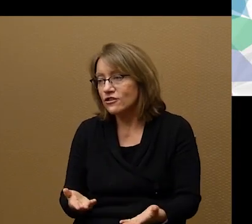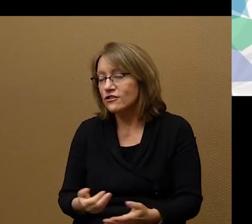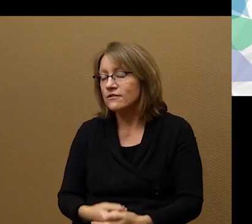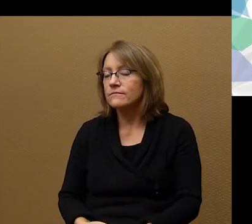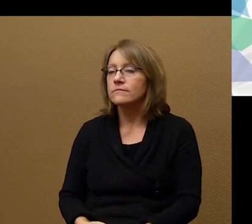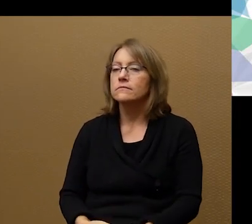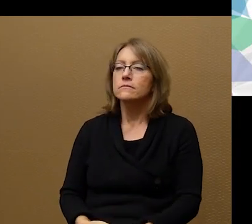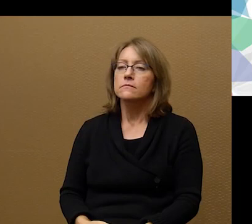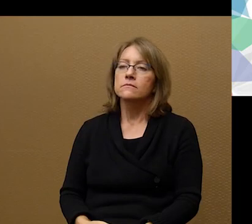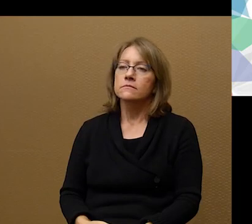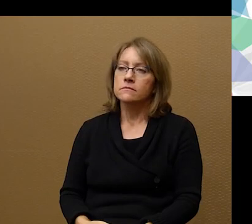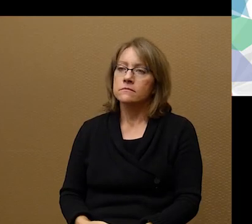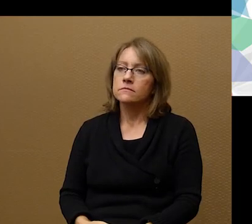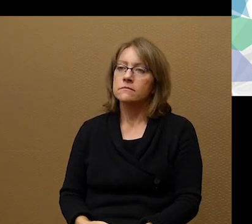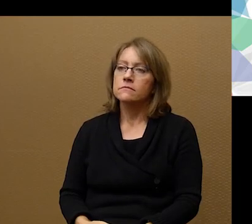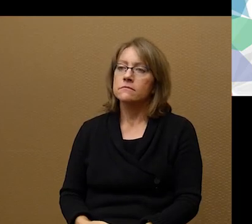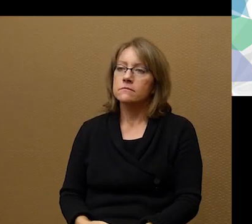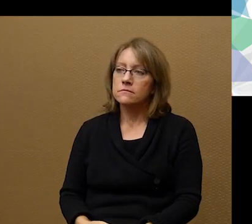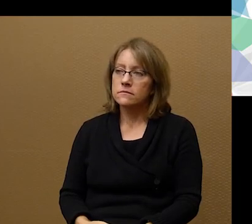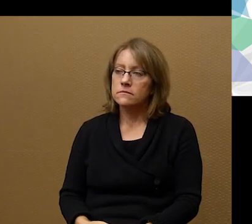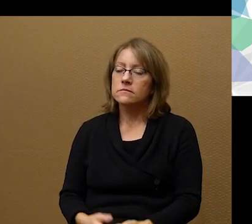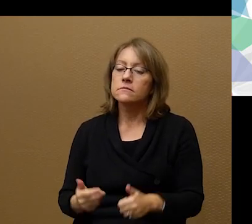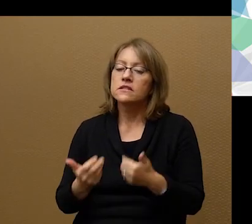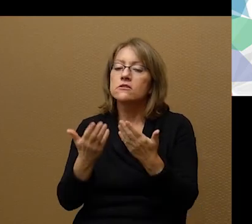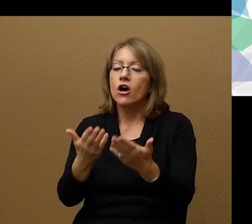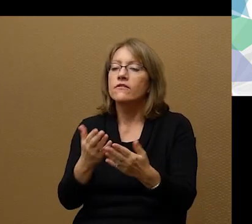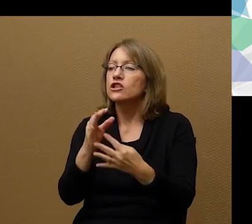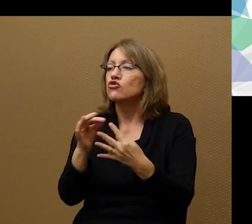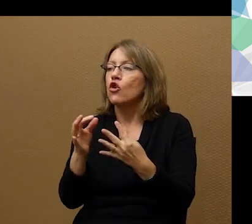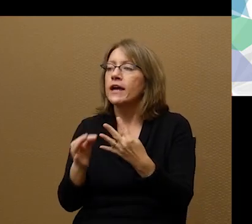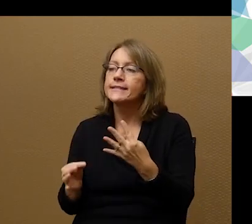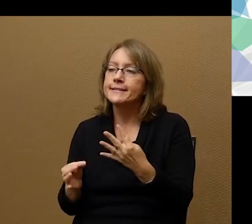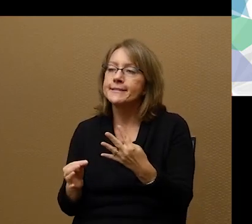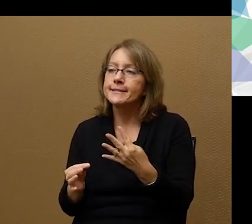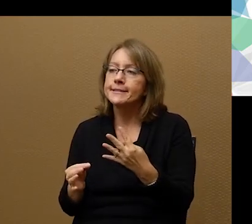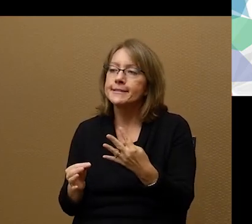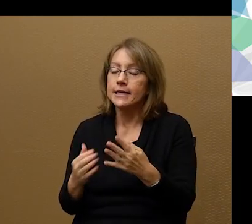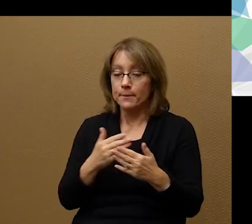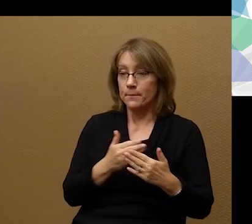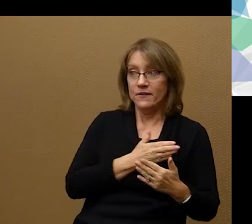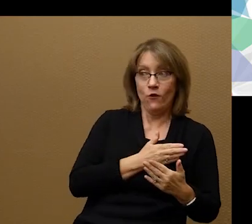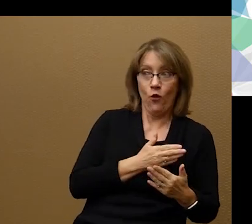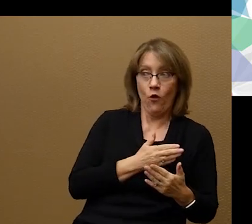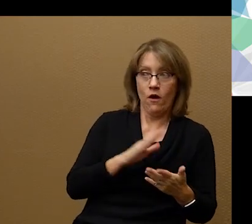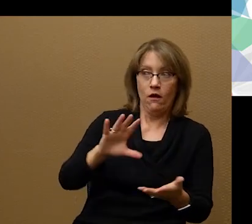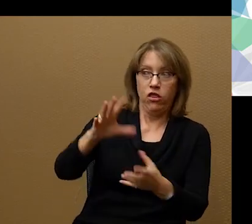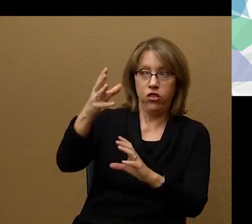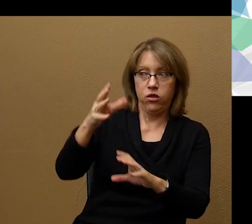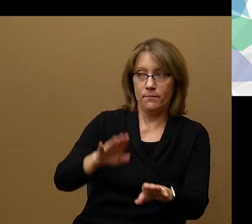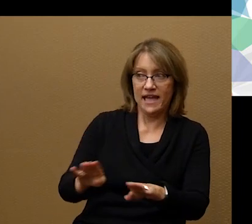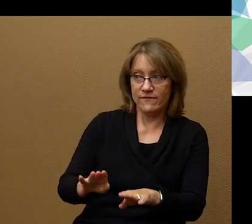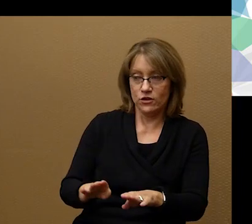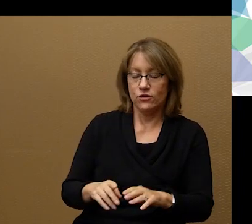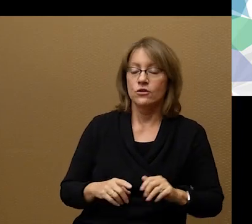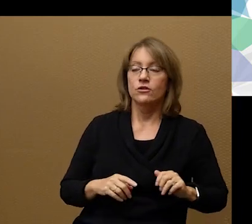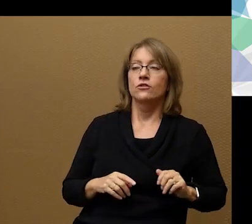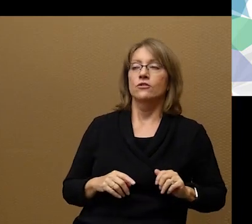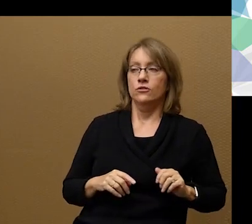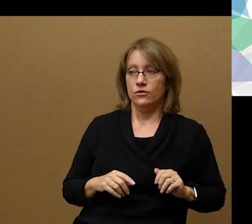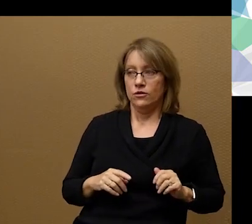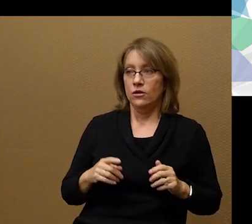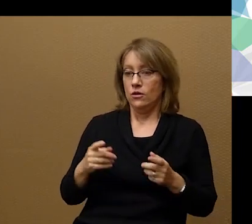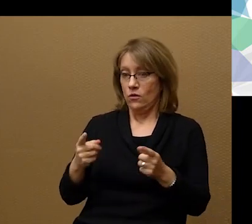Offering choices, this is super easy, okay, before the behavior occurs, right? Because when the behaviors